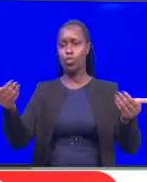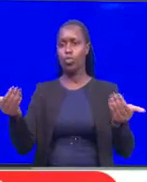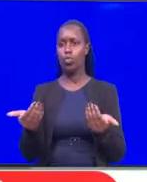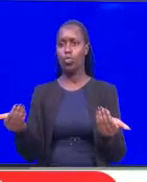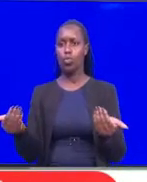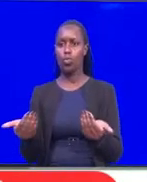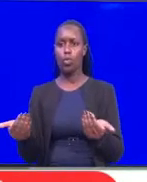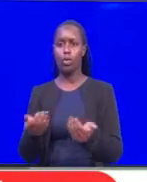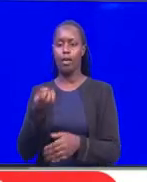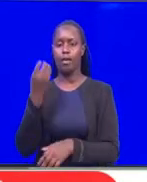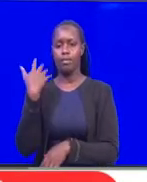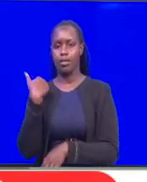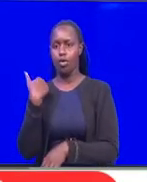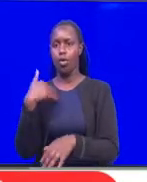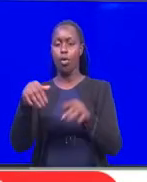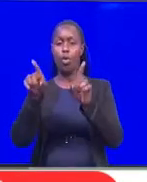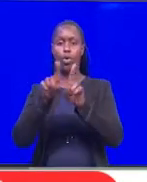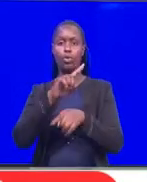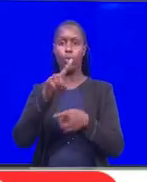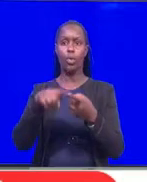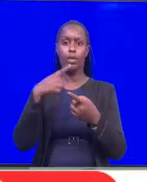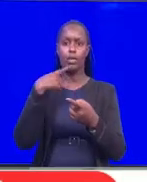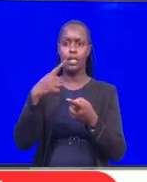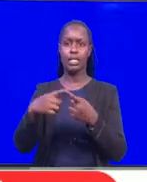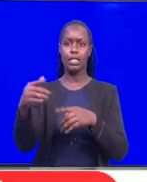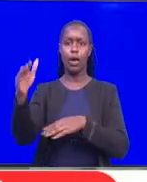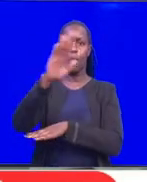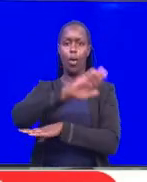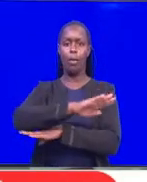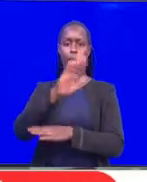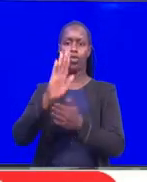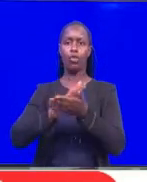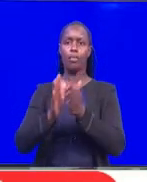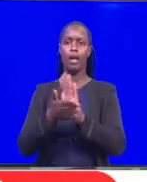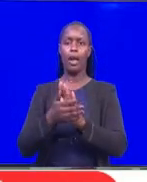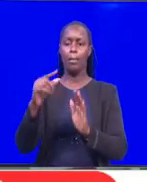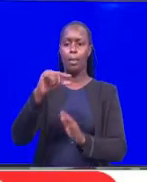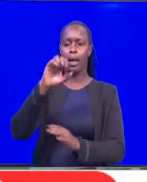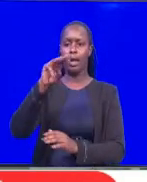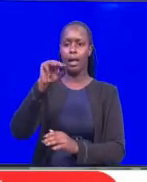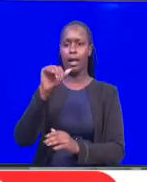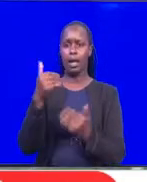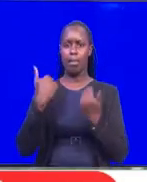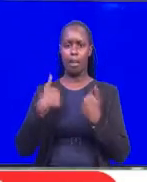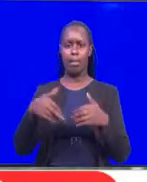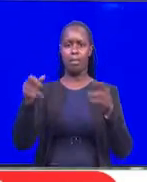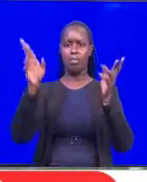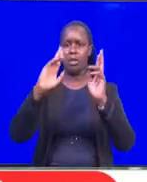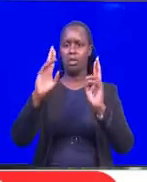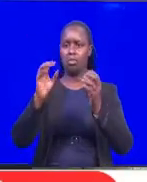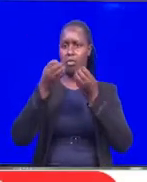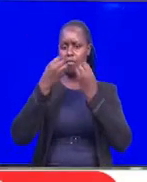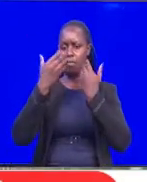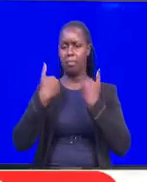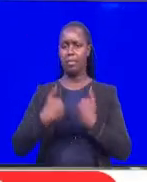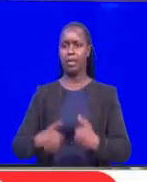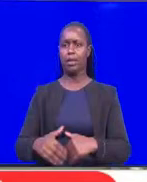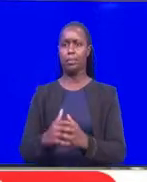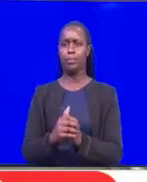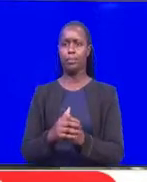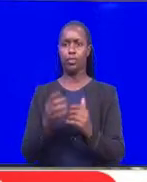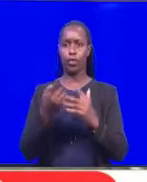mukisema change the name Wiper, iwe Ngema, I'll be ready for it. Unaniambia? Mbona tumeanza